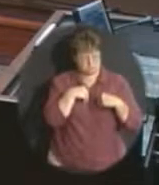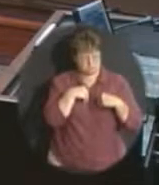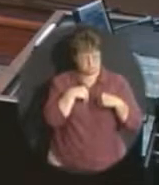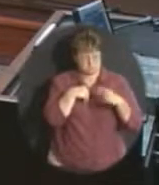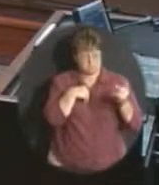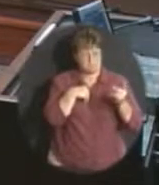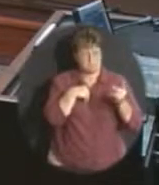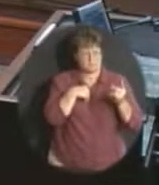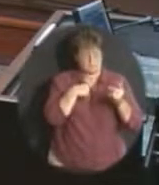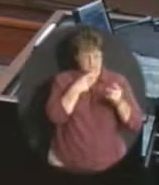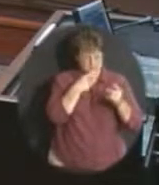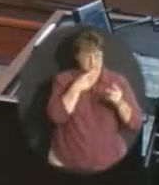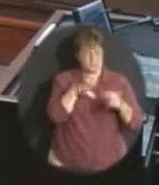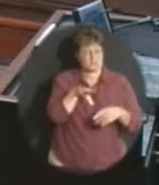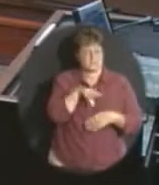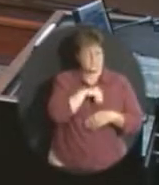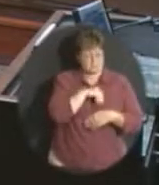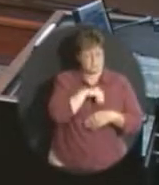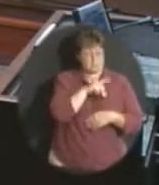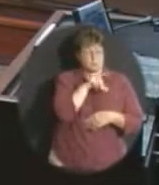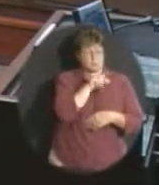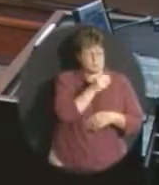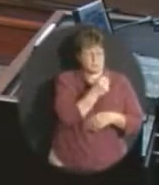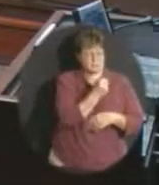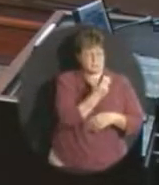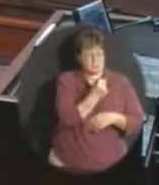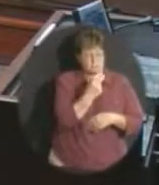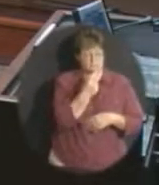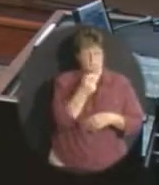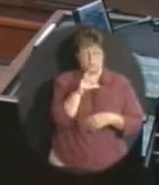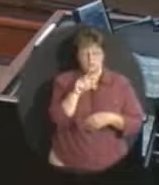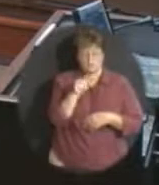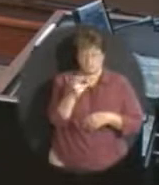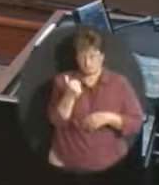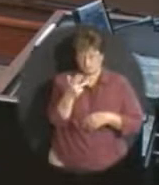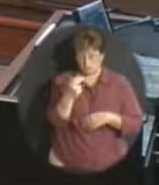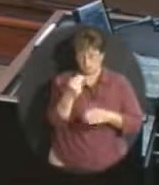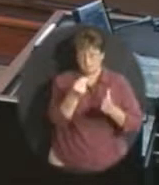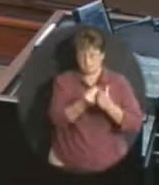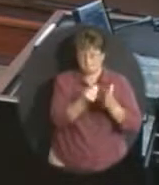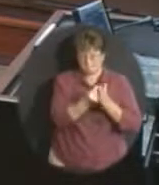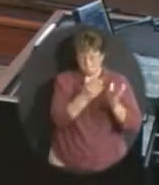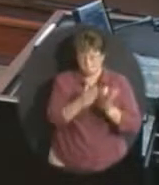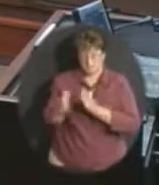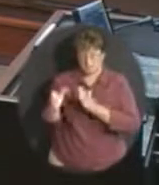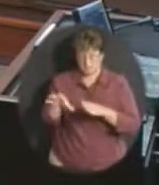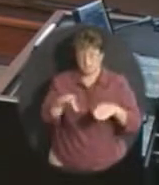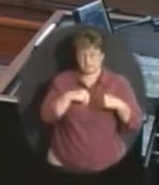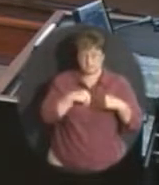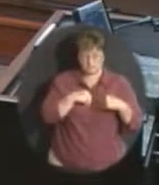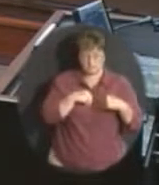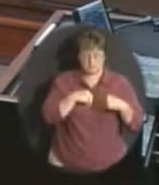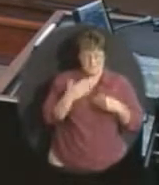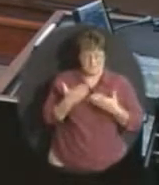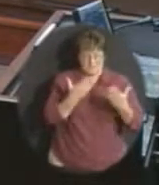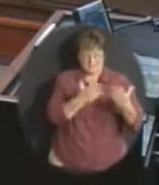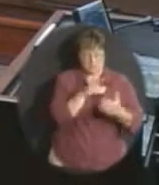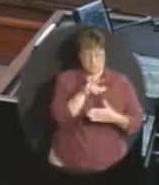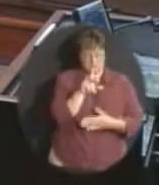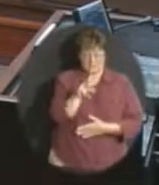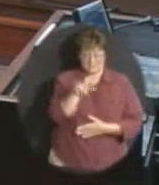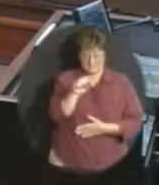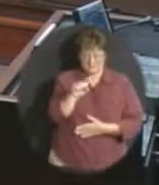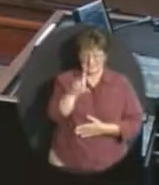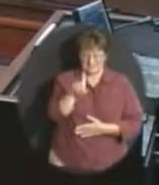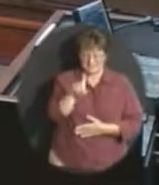I'd move to adopt the 2012-2013 budget as presented and authorize the budget for submission to the Kansas State Department of